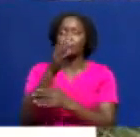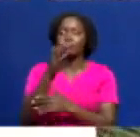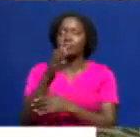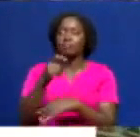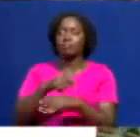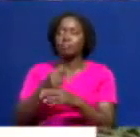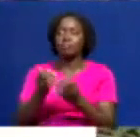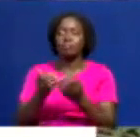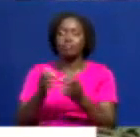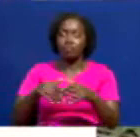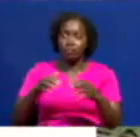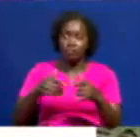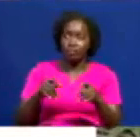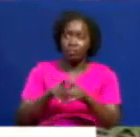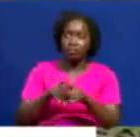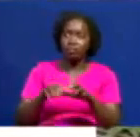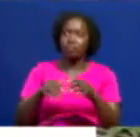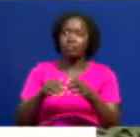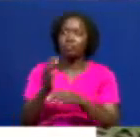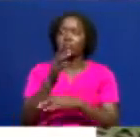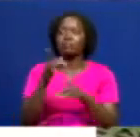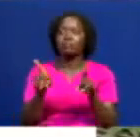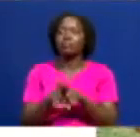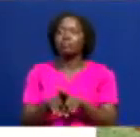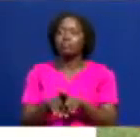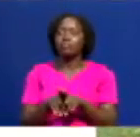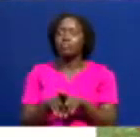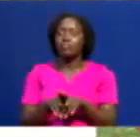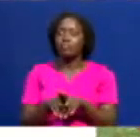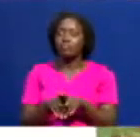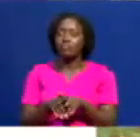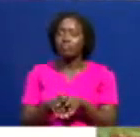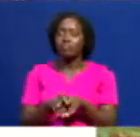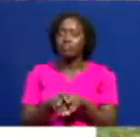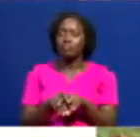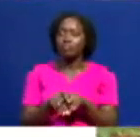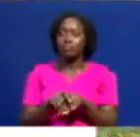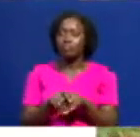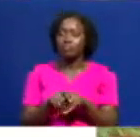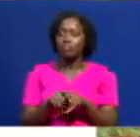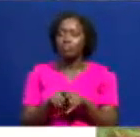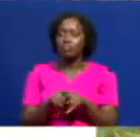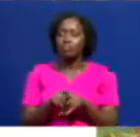While they are weeding their crops, they are actually weeding our trees at the same time also.